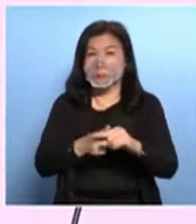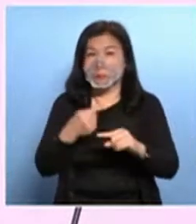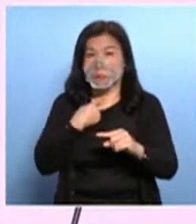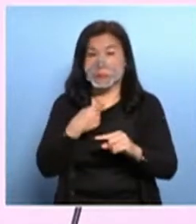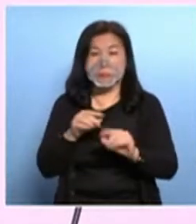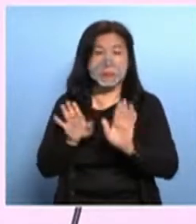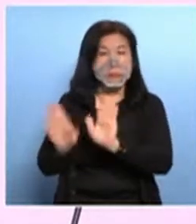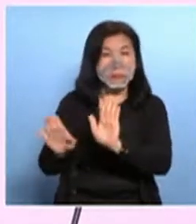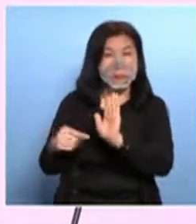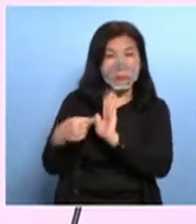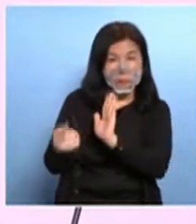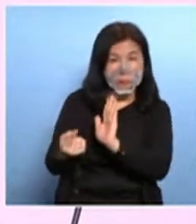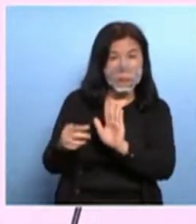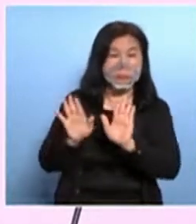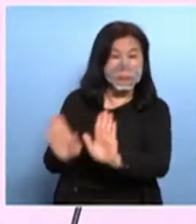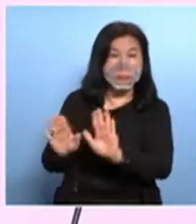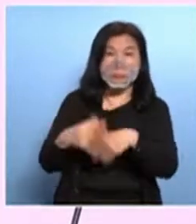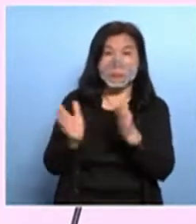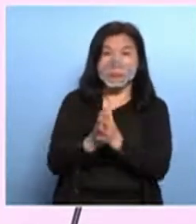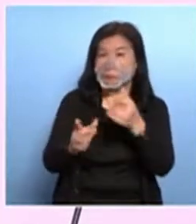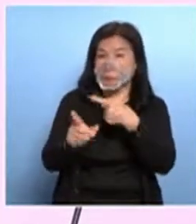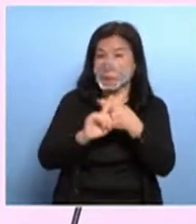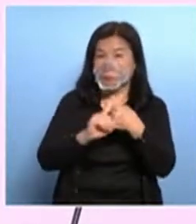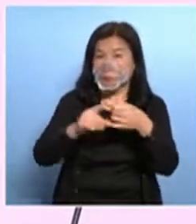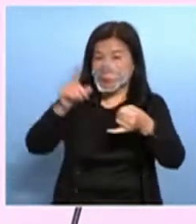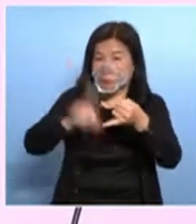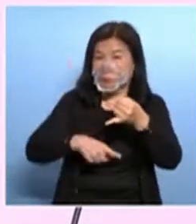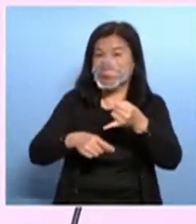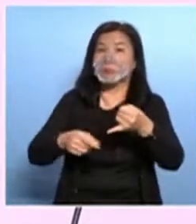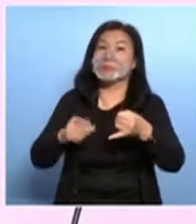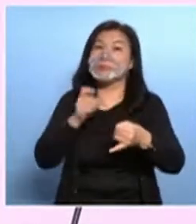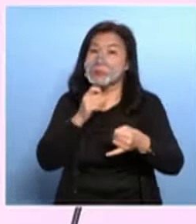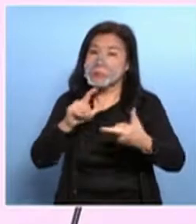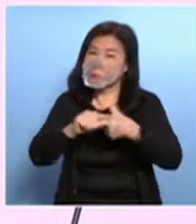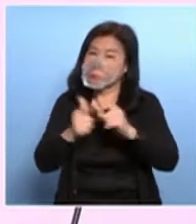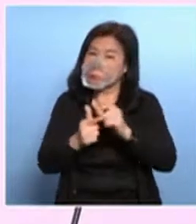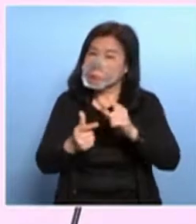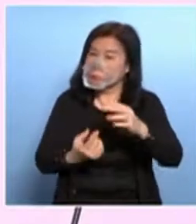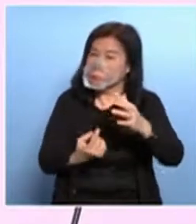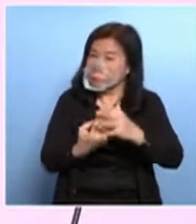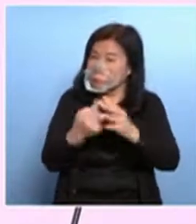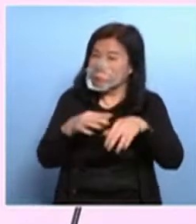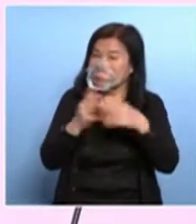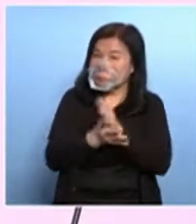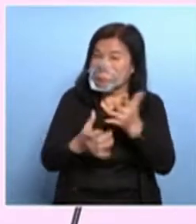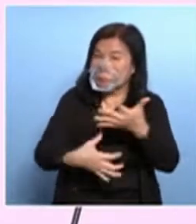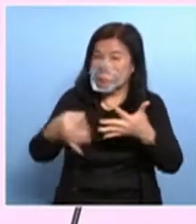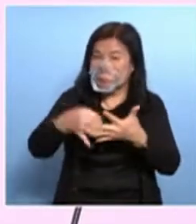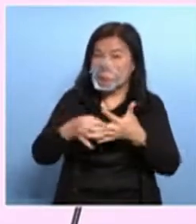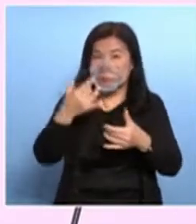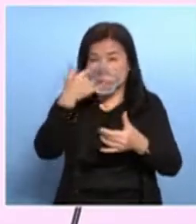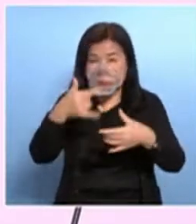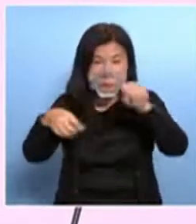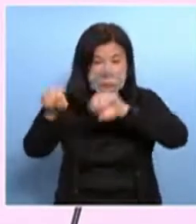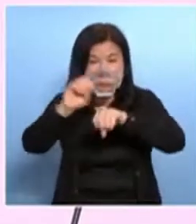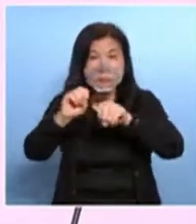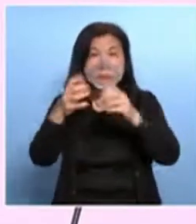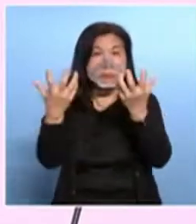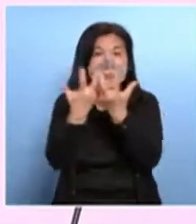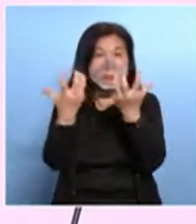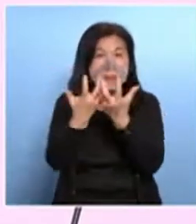use development to enhance our ability to cope with risks so as to promote stability with progress.